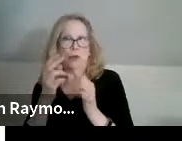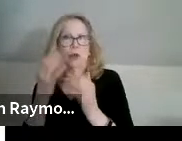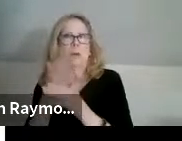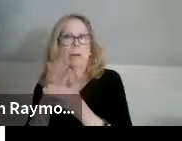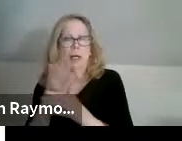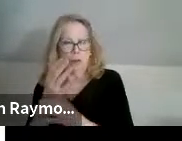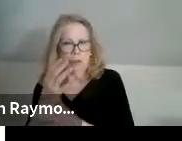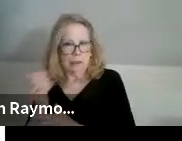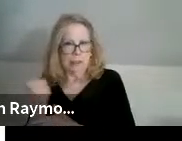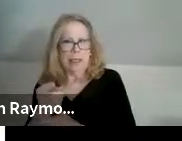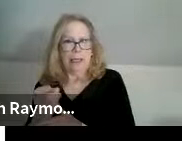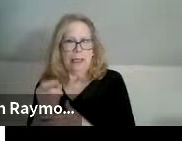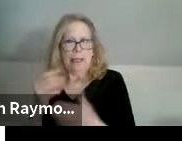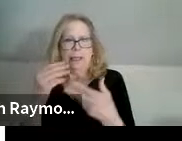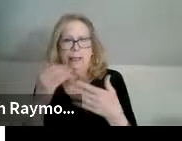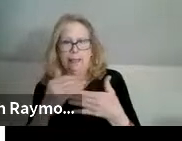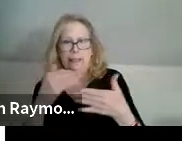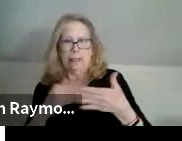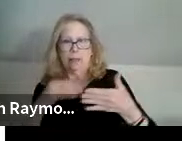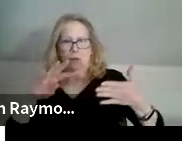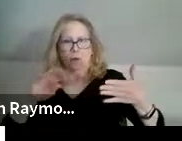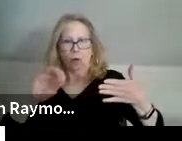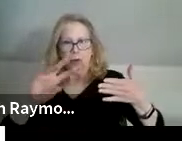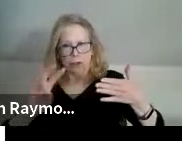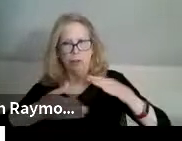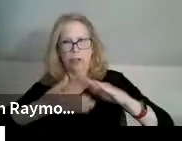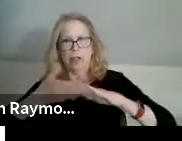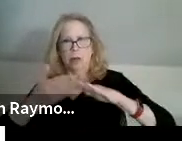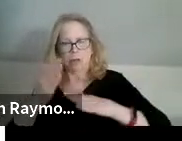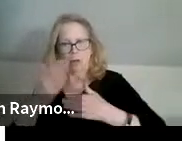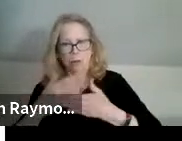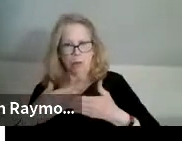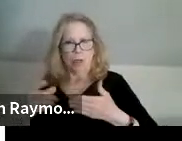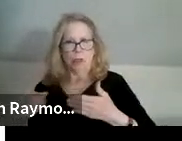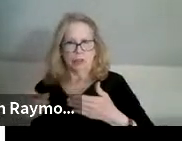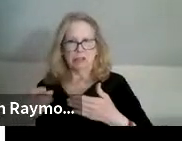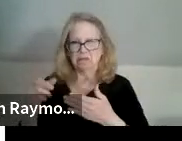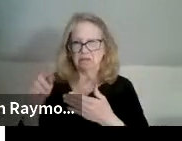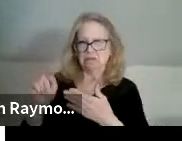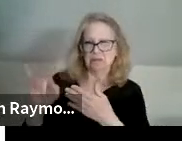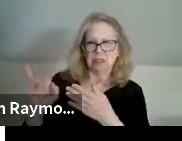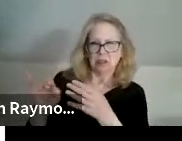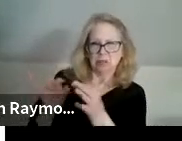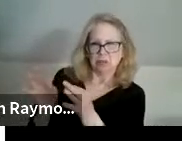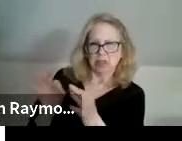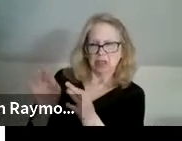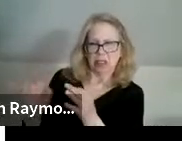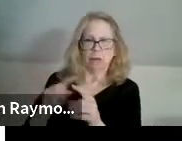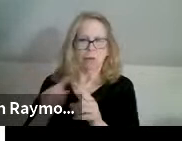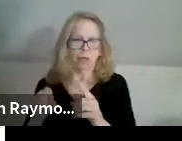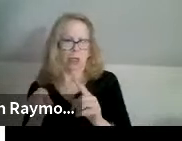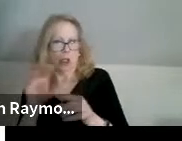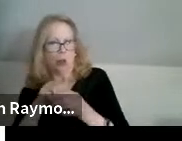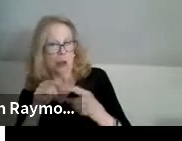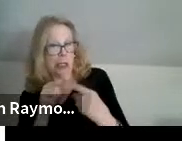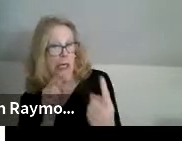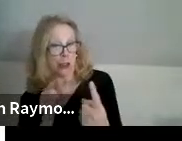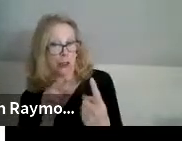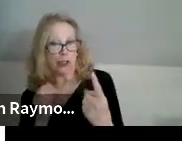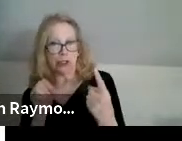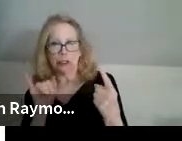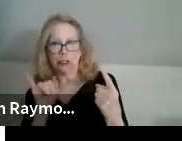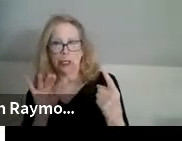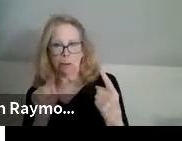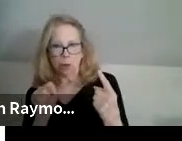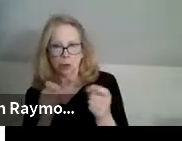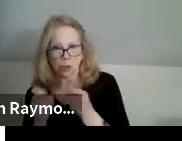407 operable parts, which Tim talked about a good bit already with some of the reach range stuff. But that would also include contrast, input controls,